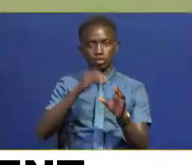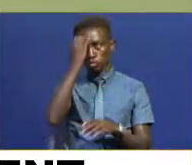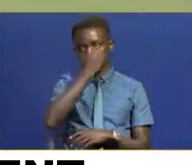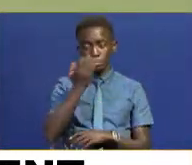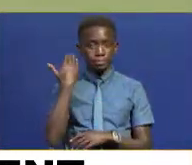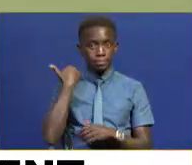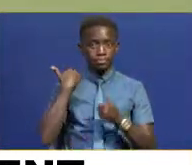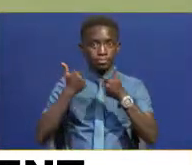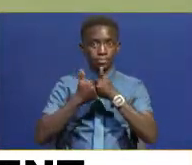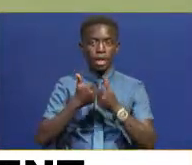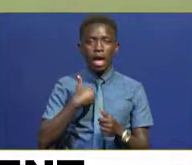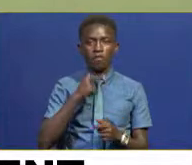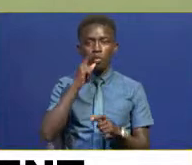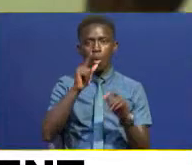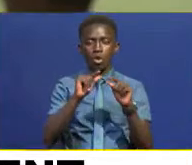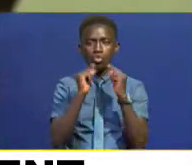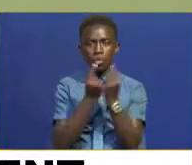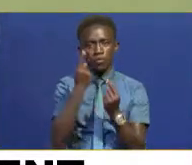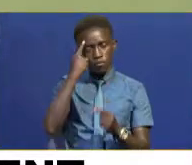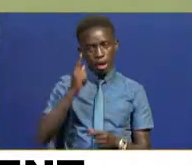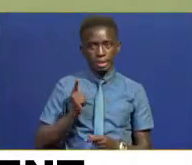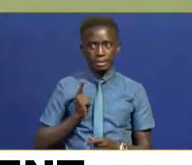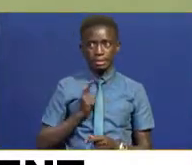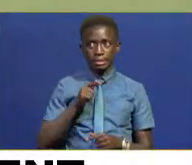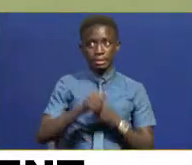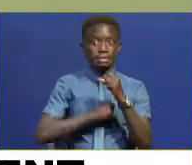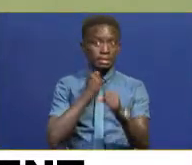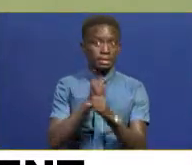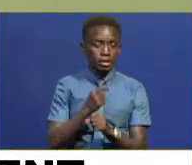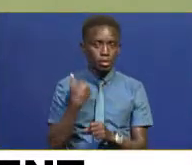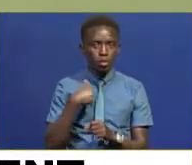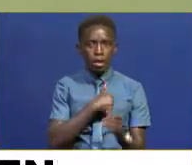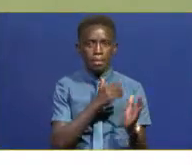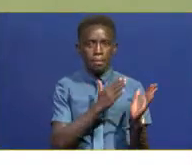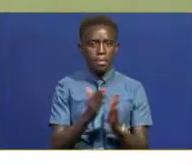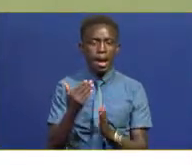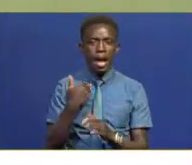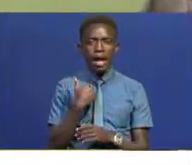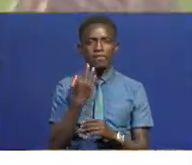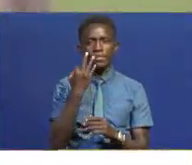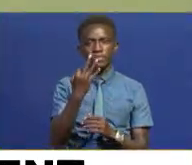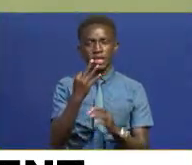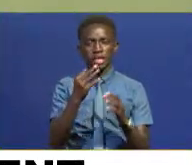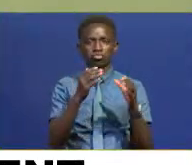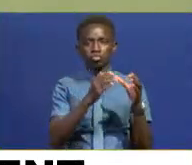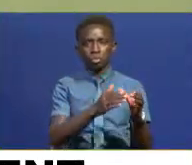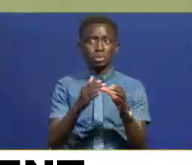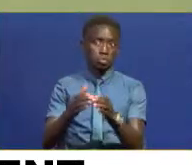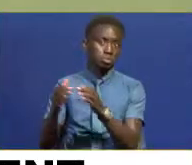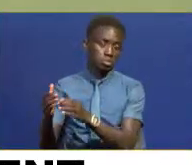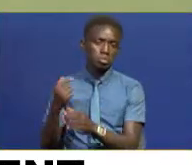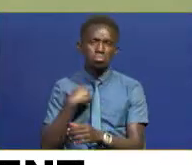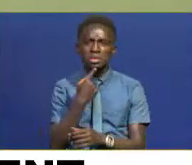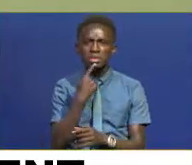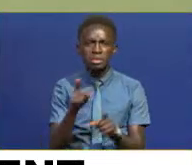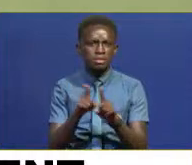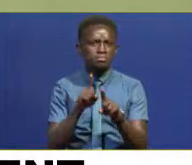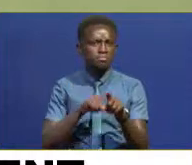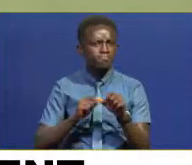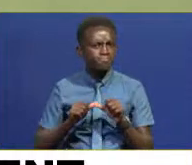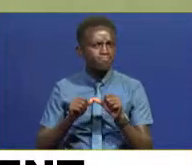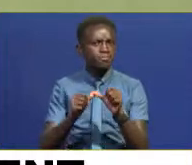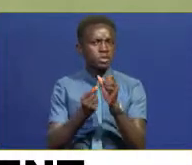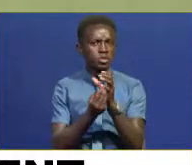had, we've only had one category for girls. This year we are fortunate to be having three categories. So I will say, as we continue to grow, we will like to